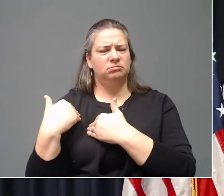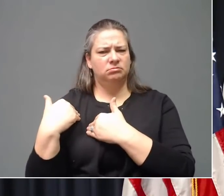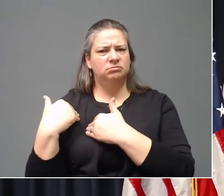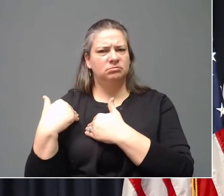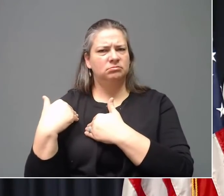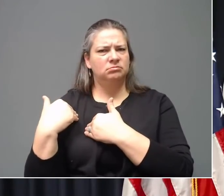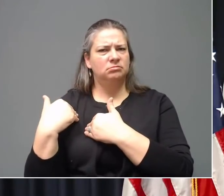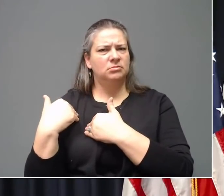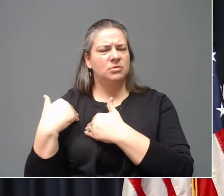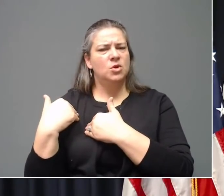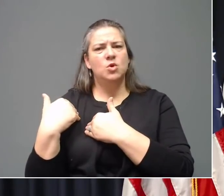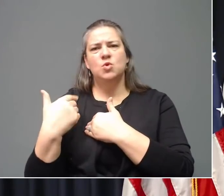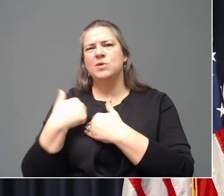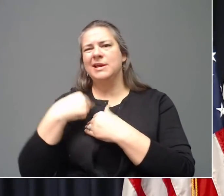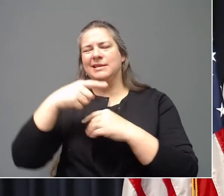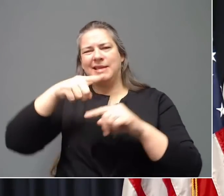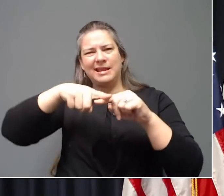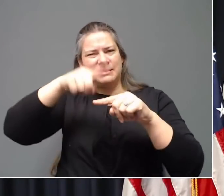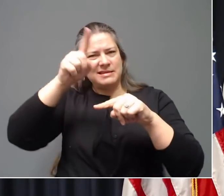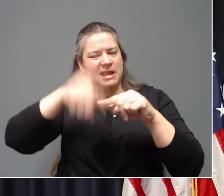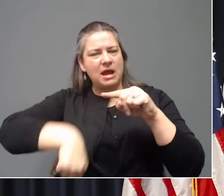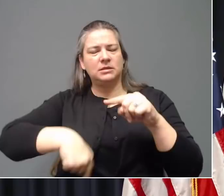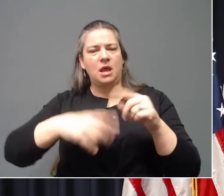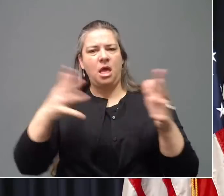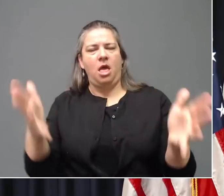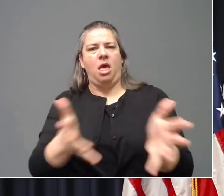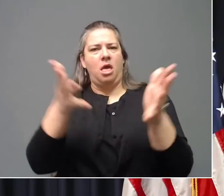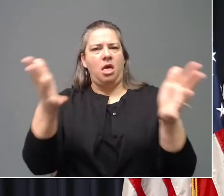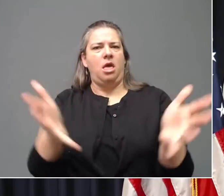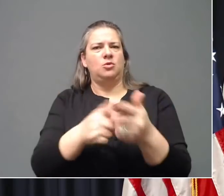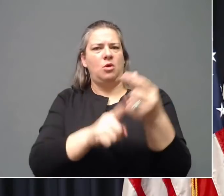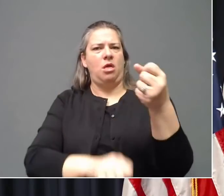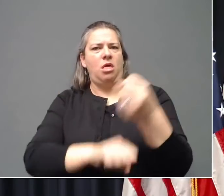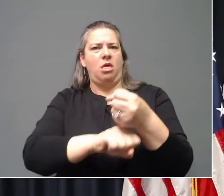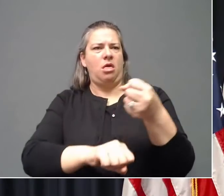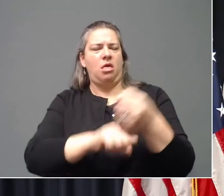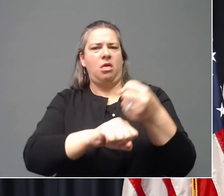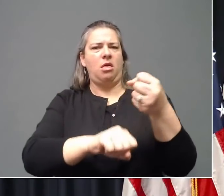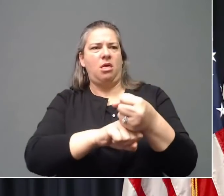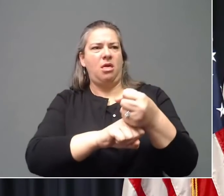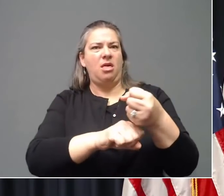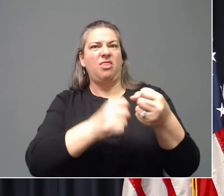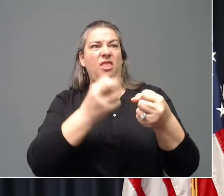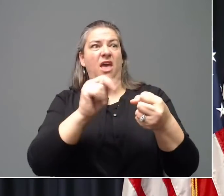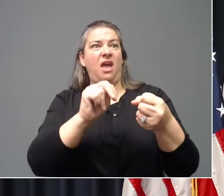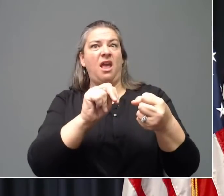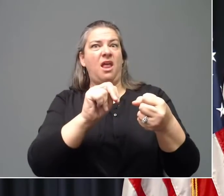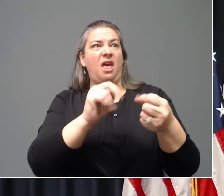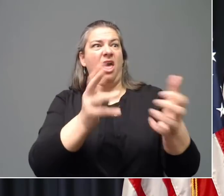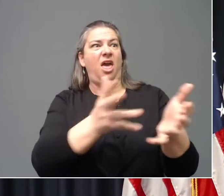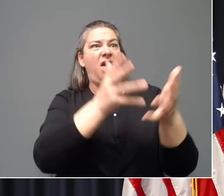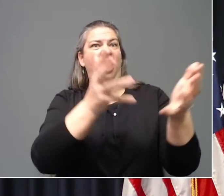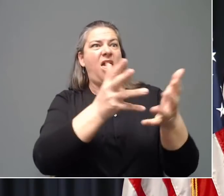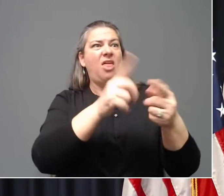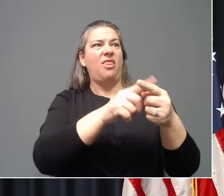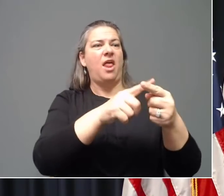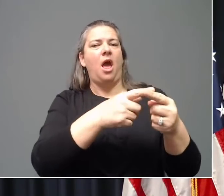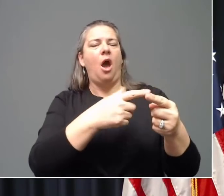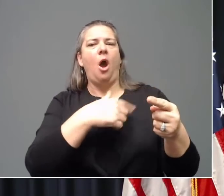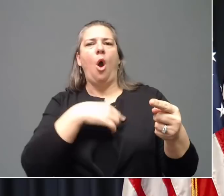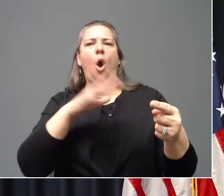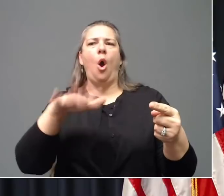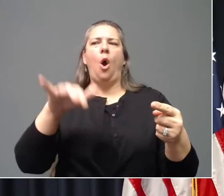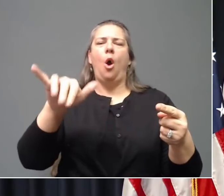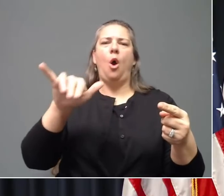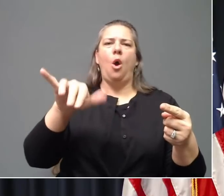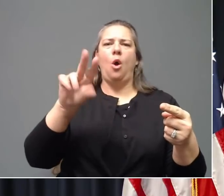cannot fan the flames and condemn the fire. Our country, we